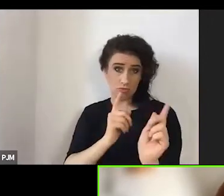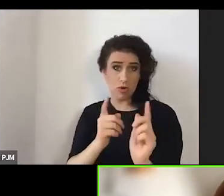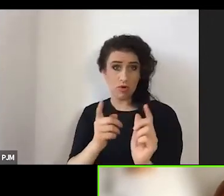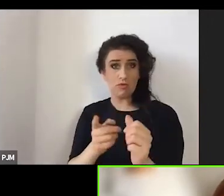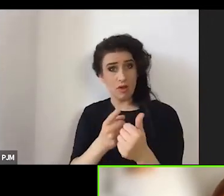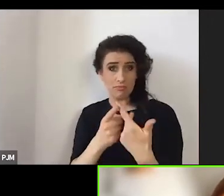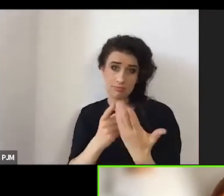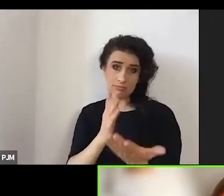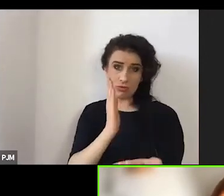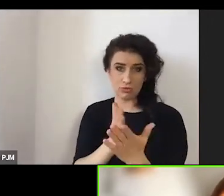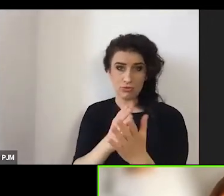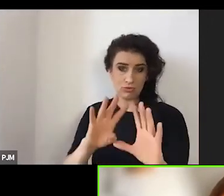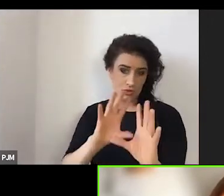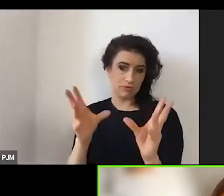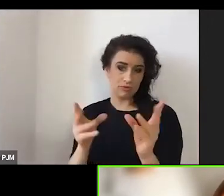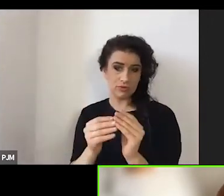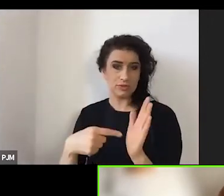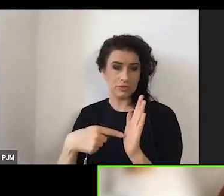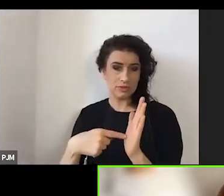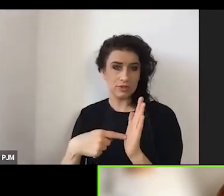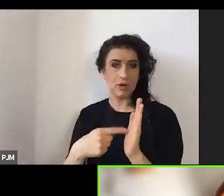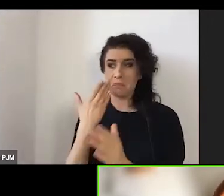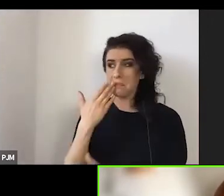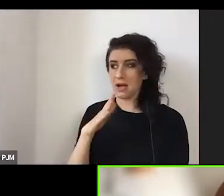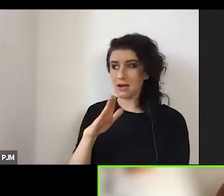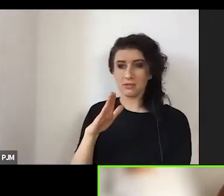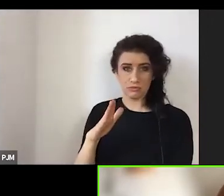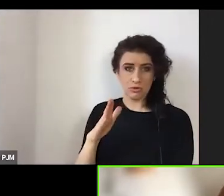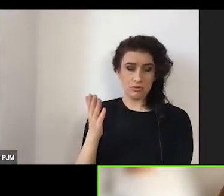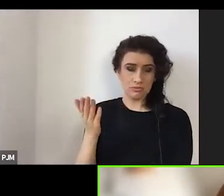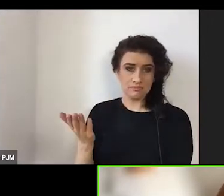with the students it's easier because they are told to